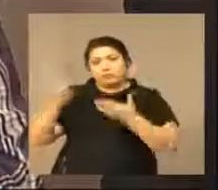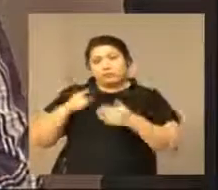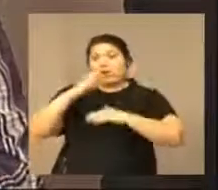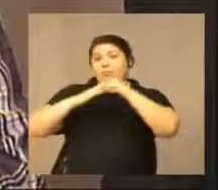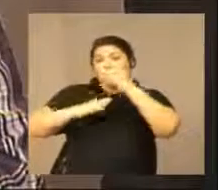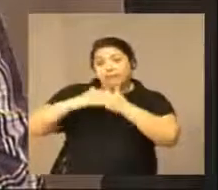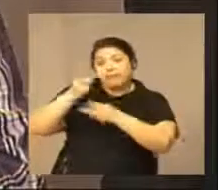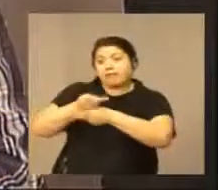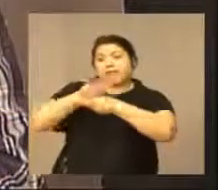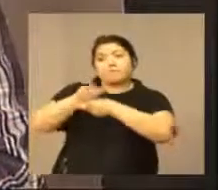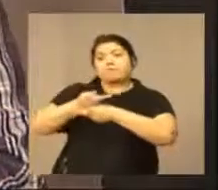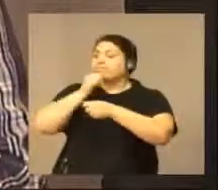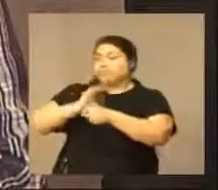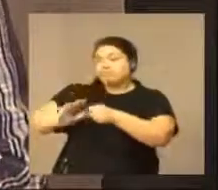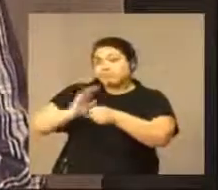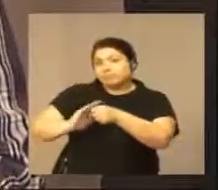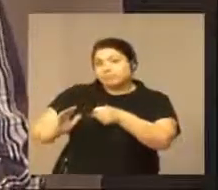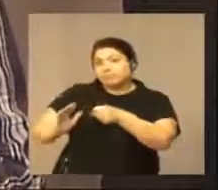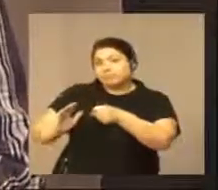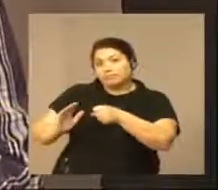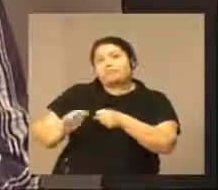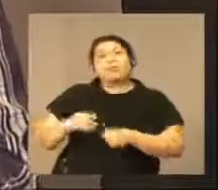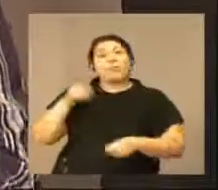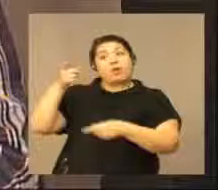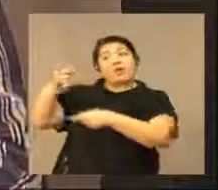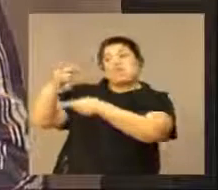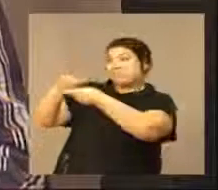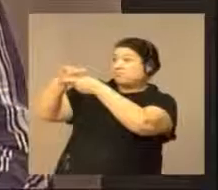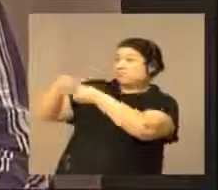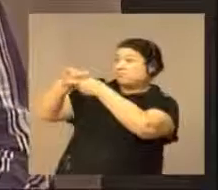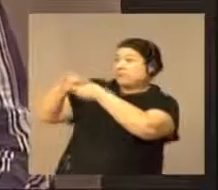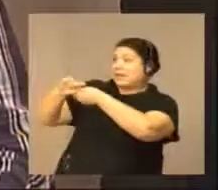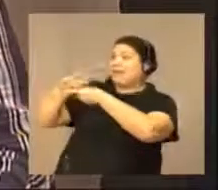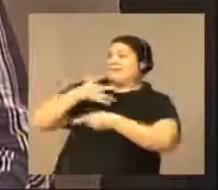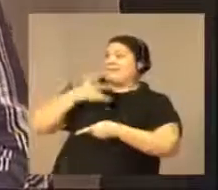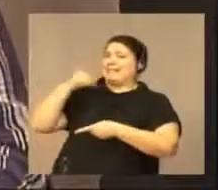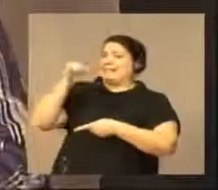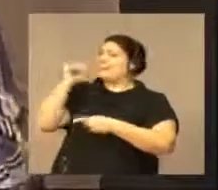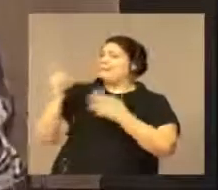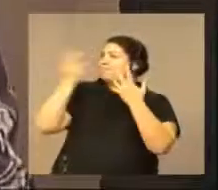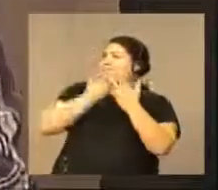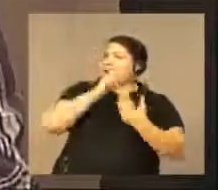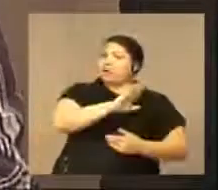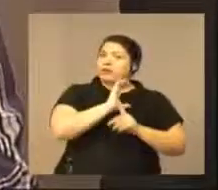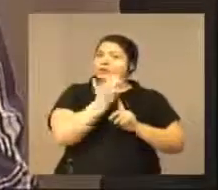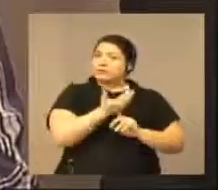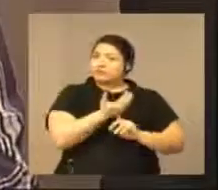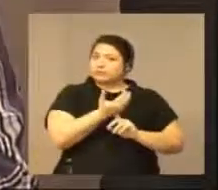of life care that is not culturally safe. This can